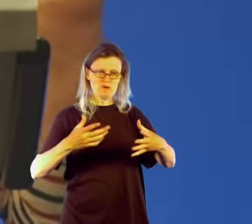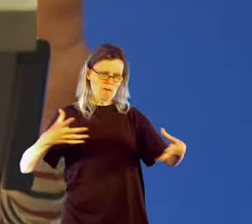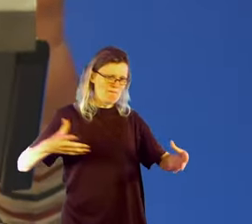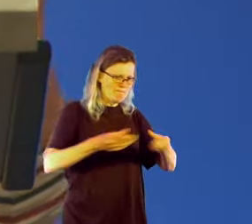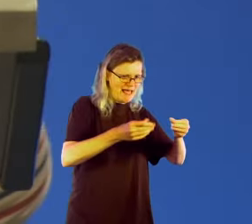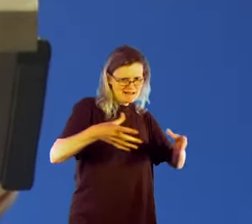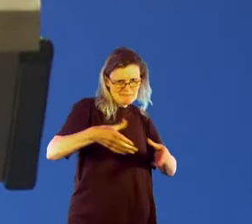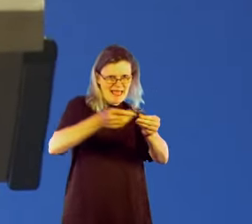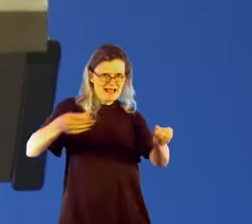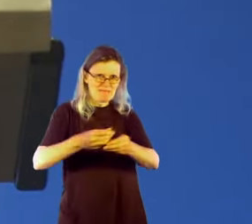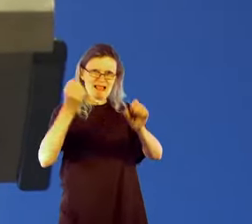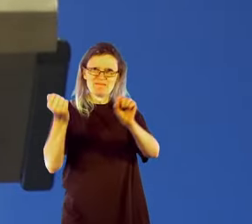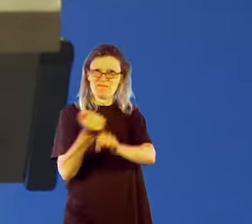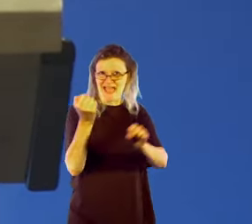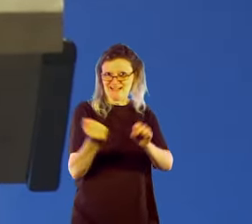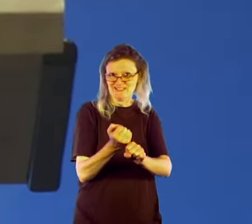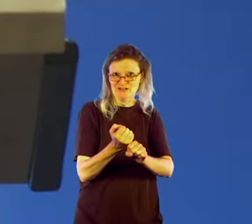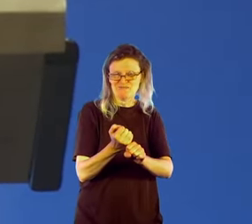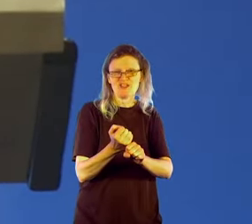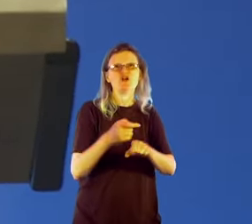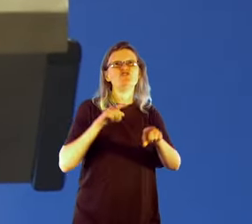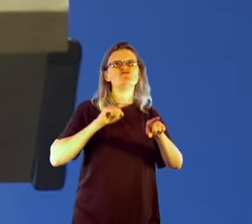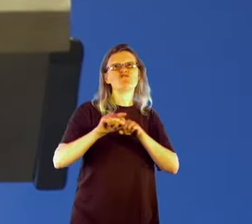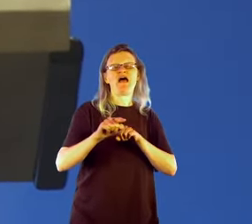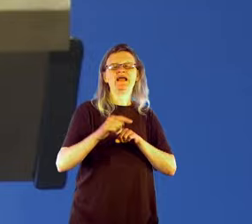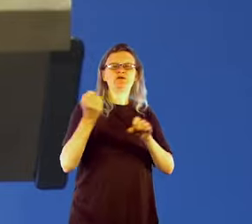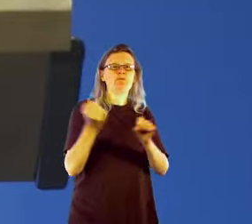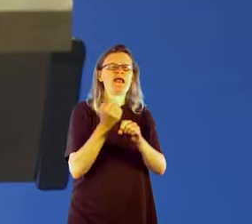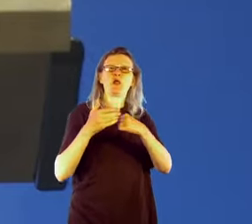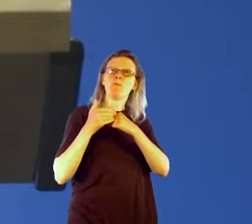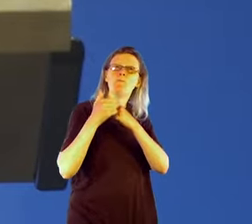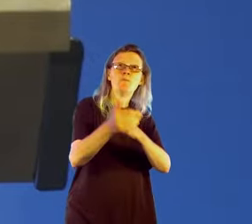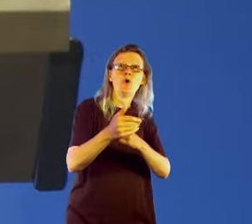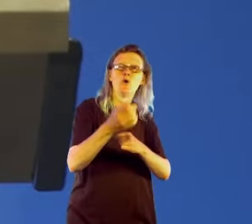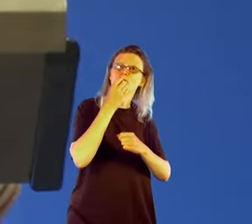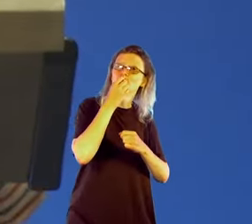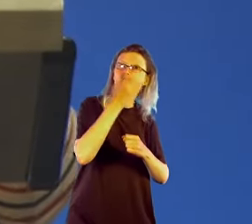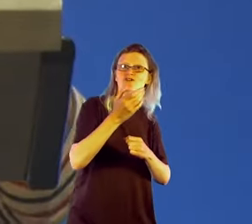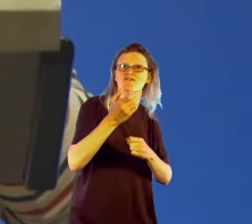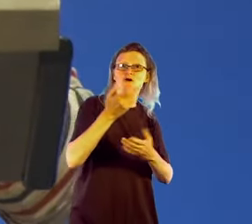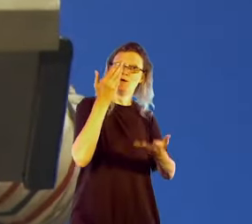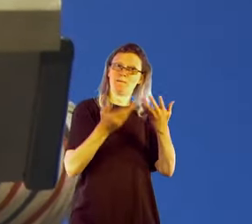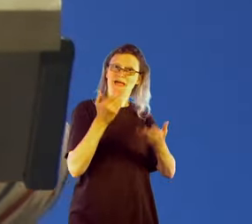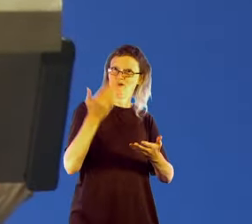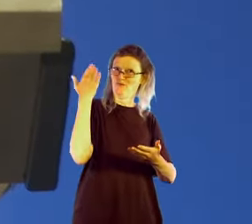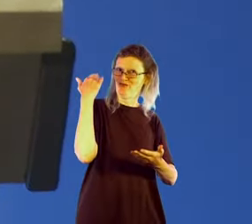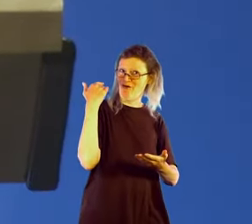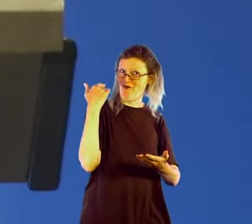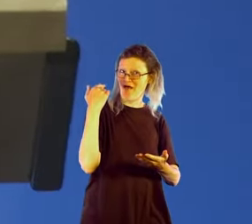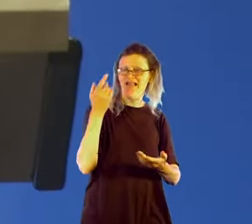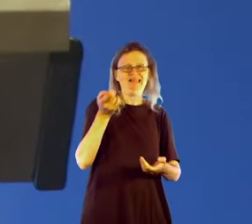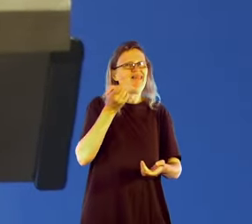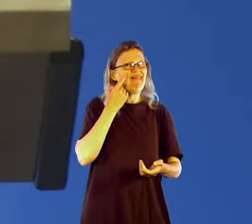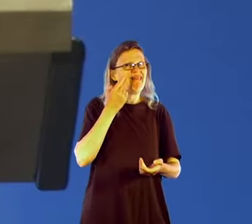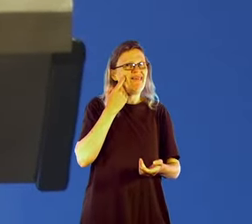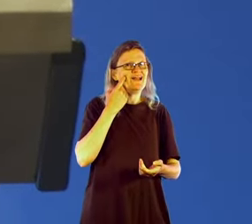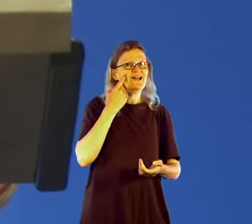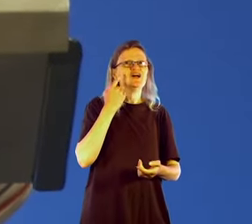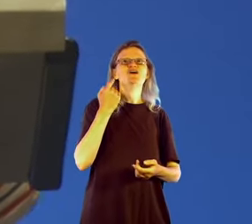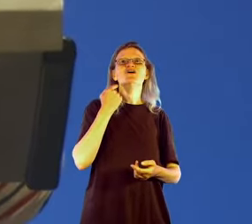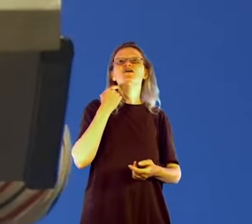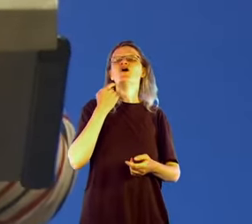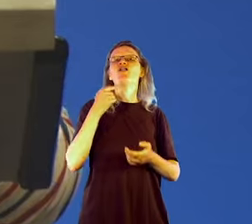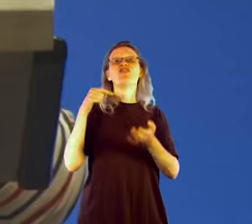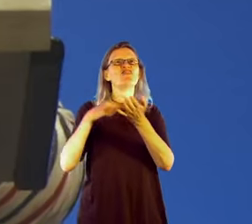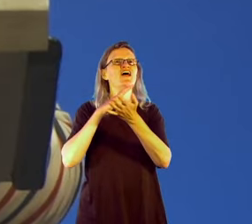And if you can, make it even more beautiful. We'll see. I'll show you mine on Thursday.